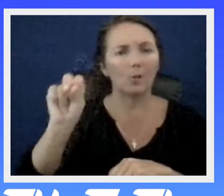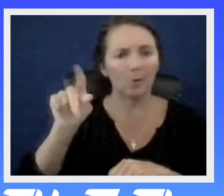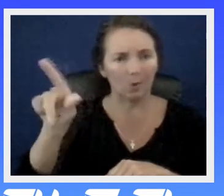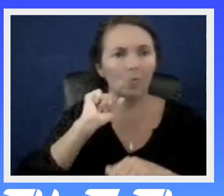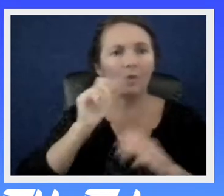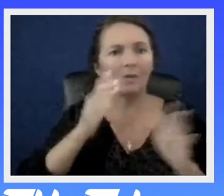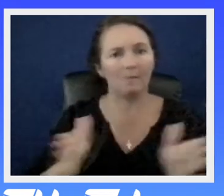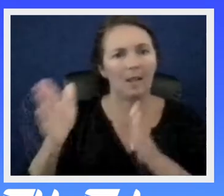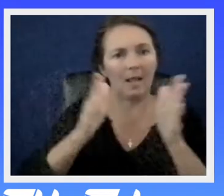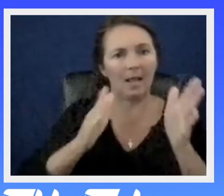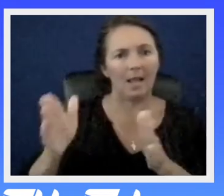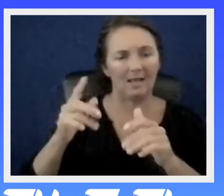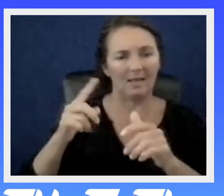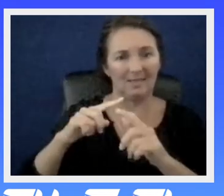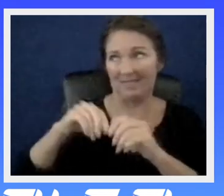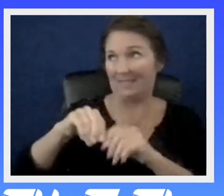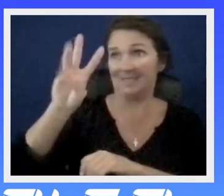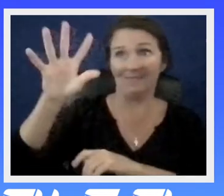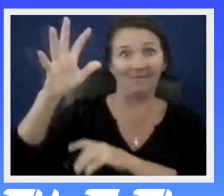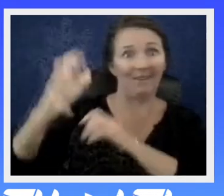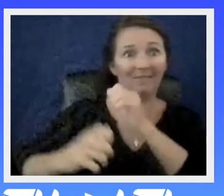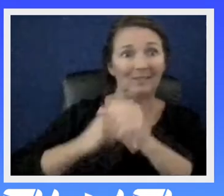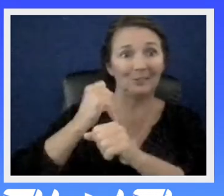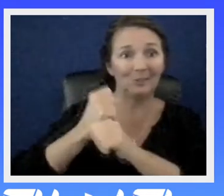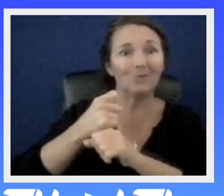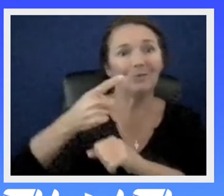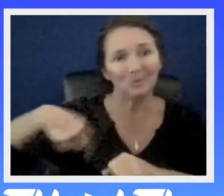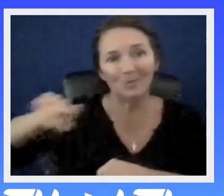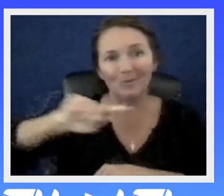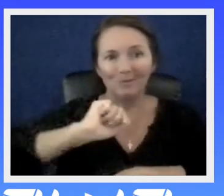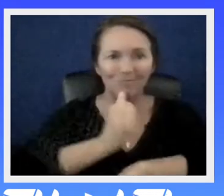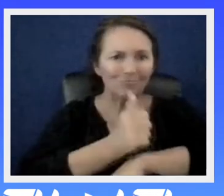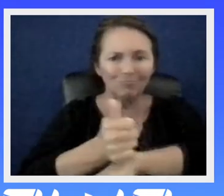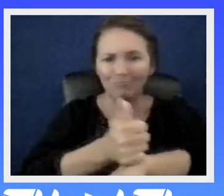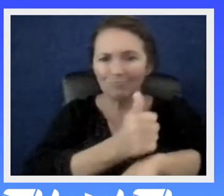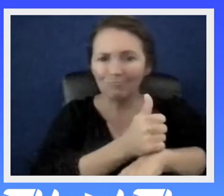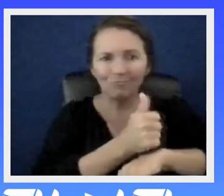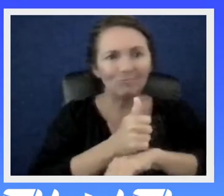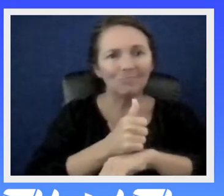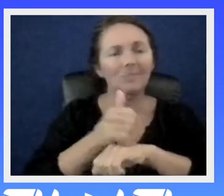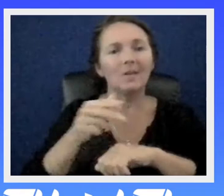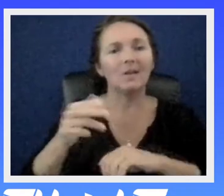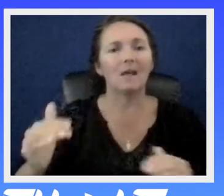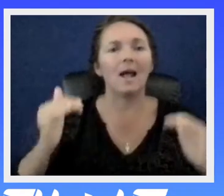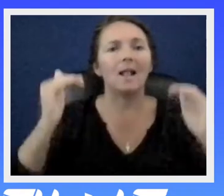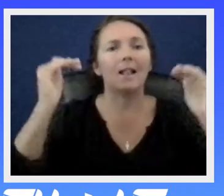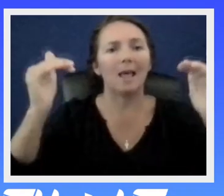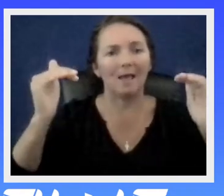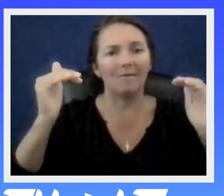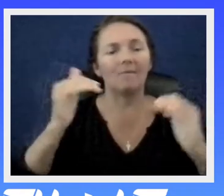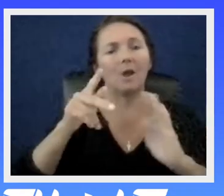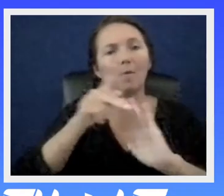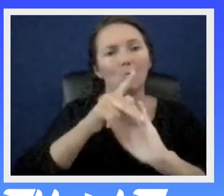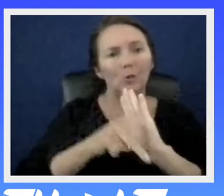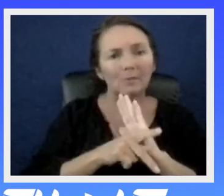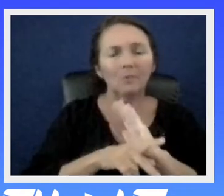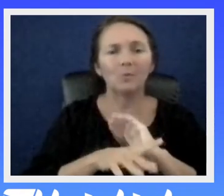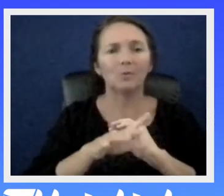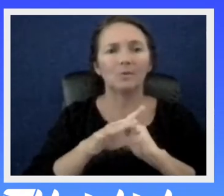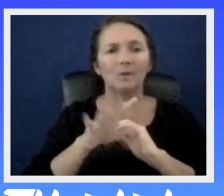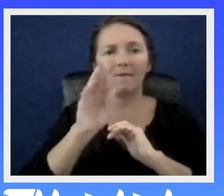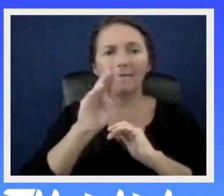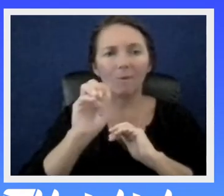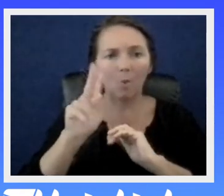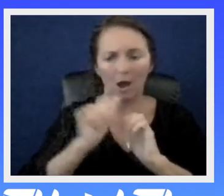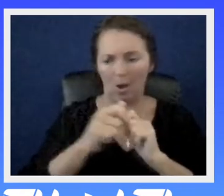Boston in 65 years, where we laid out the high-level principles and framework for how we move our city forward,